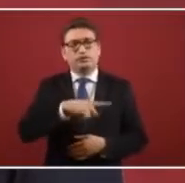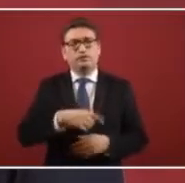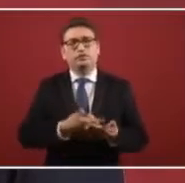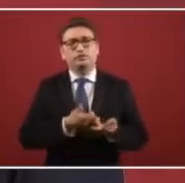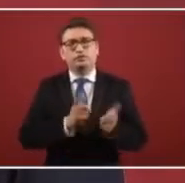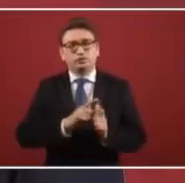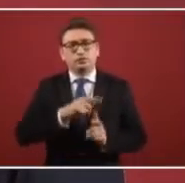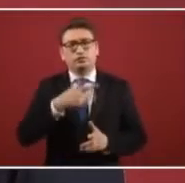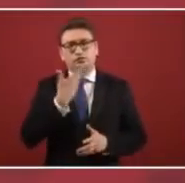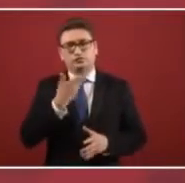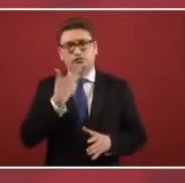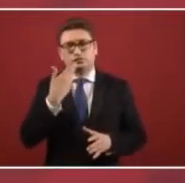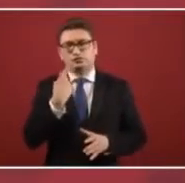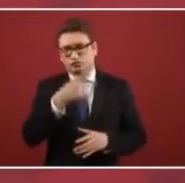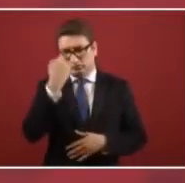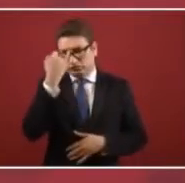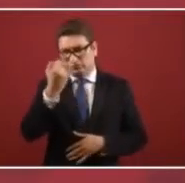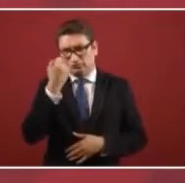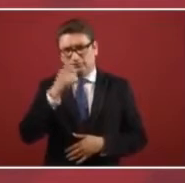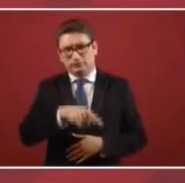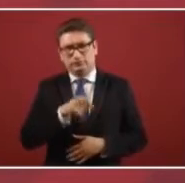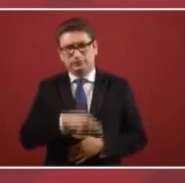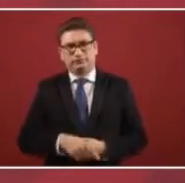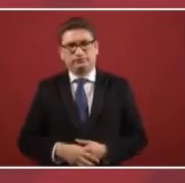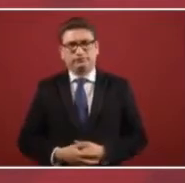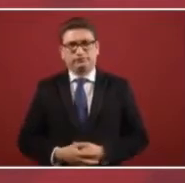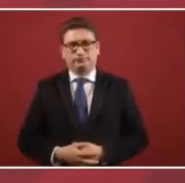They're conservatives.